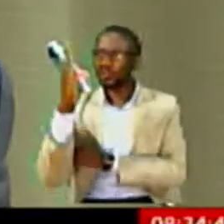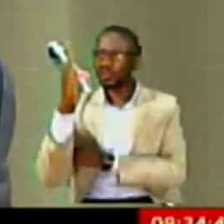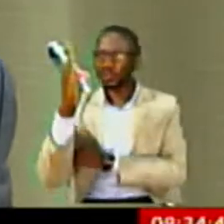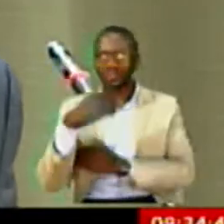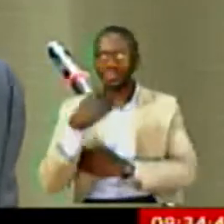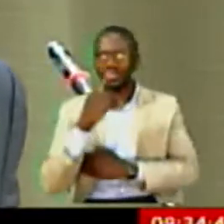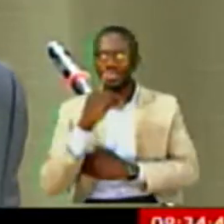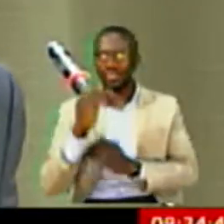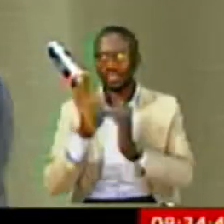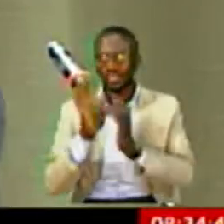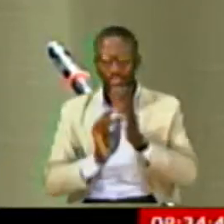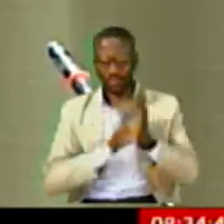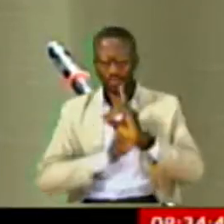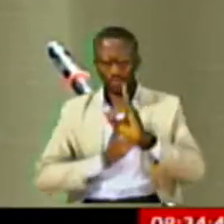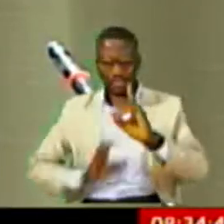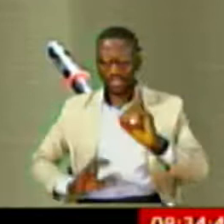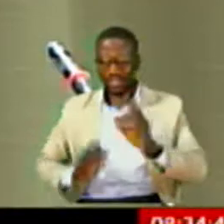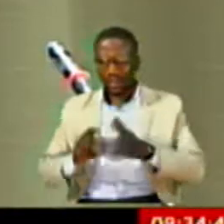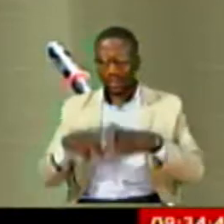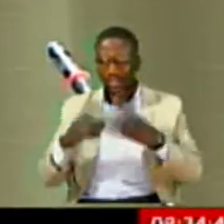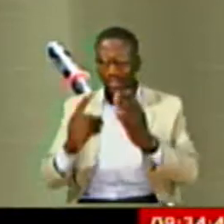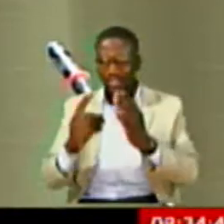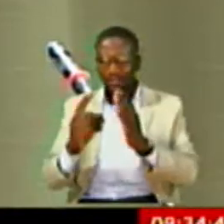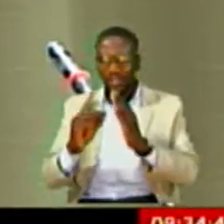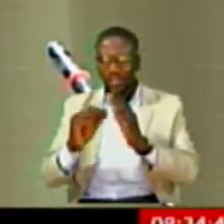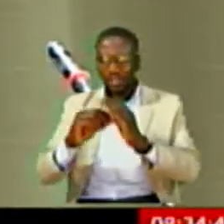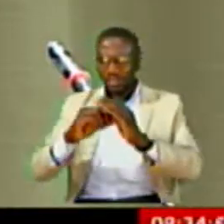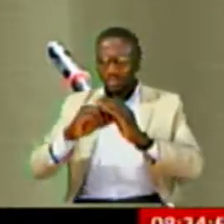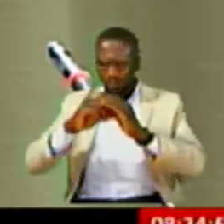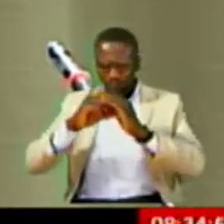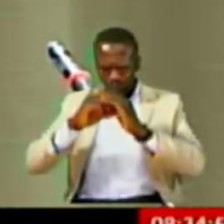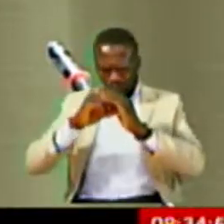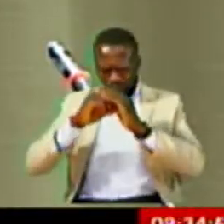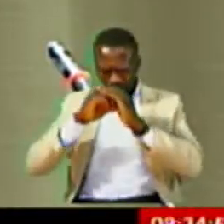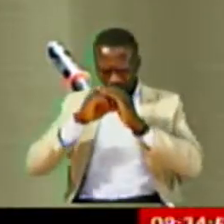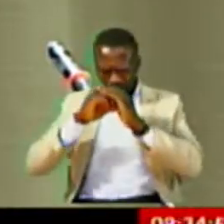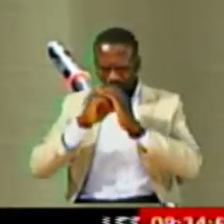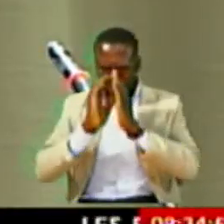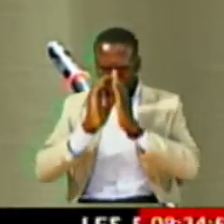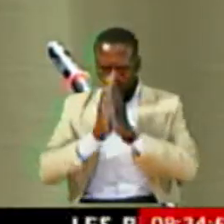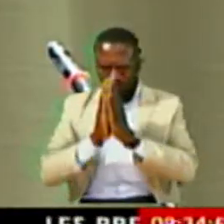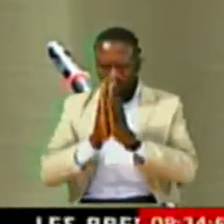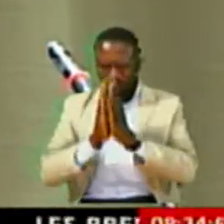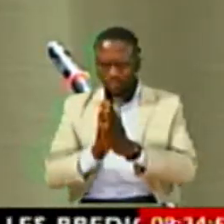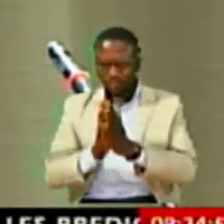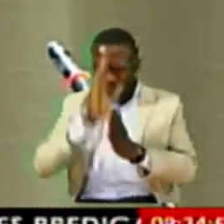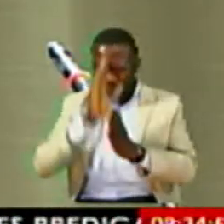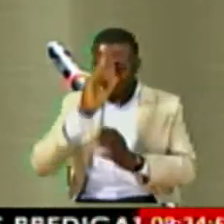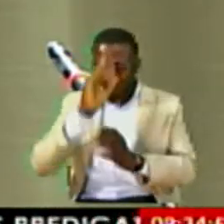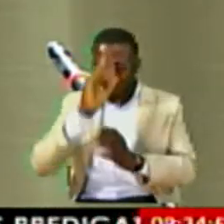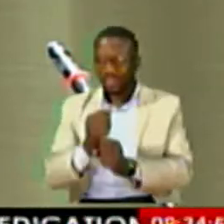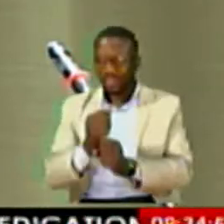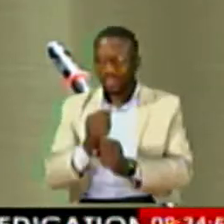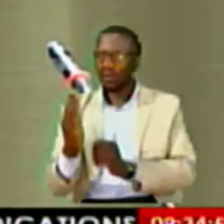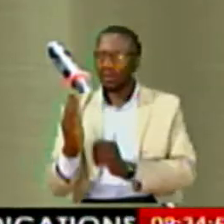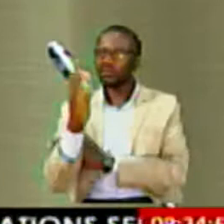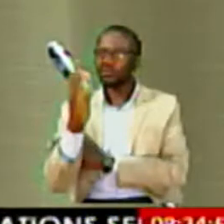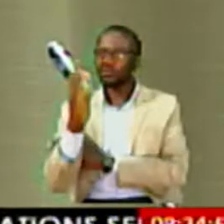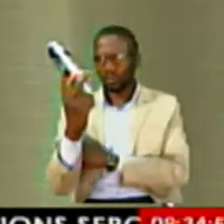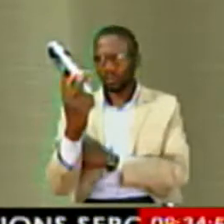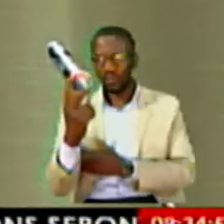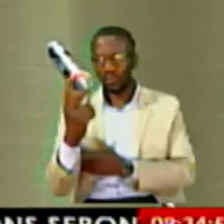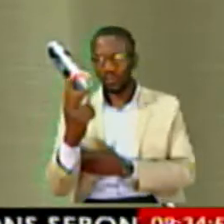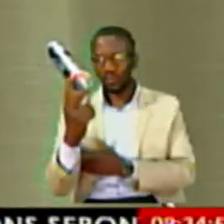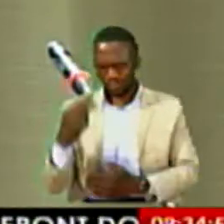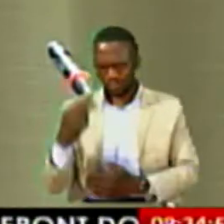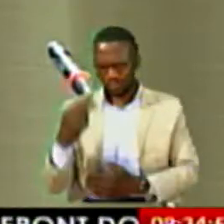sainte Trinité. They believe in the Holy Trinity. Pour nous frères, for us brothers, pour nous sœurs, for us sisters, y a qu'un seul vrai Dieu.